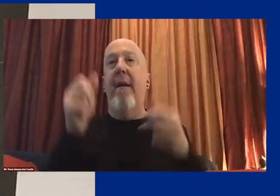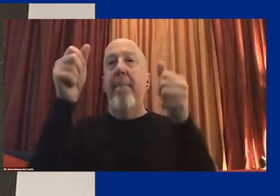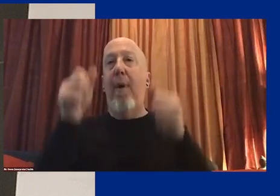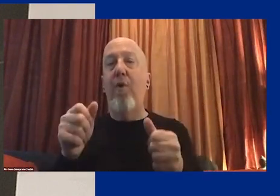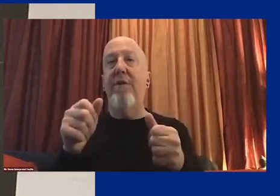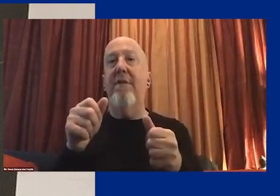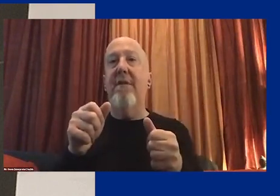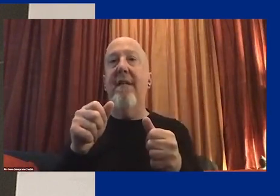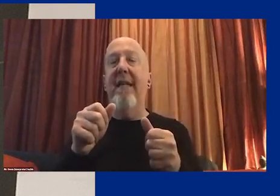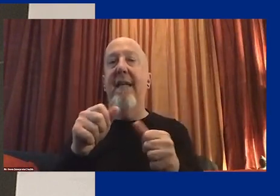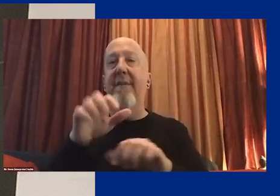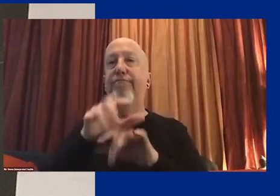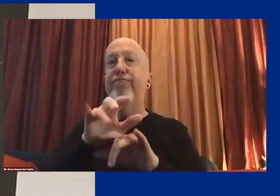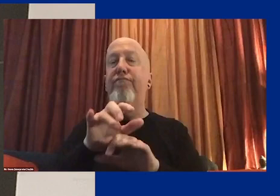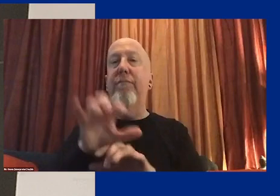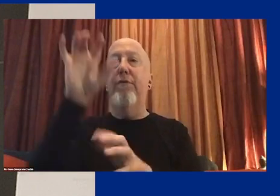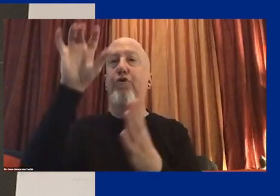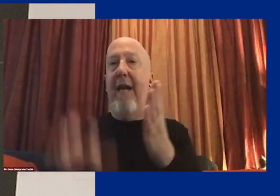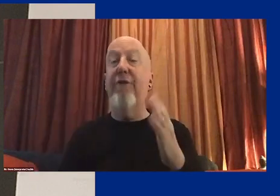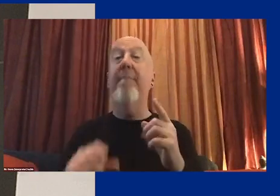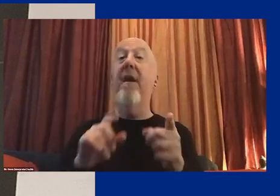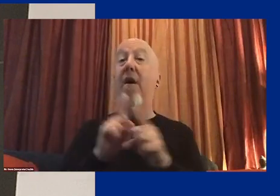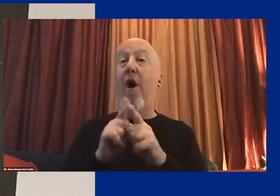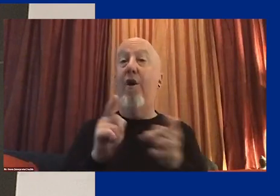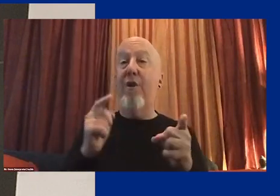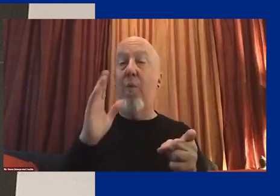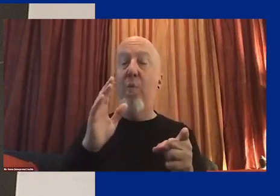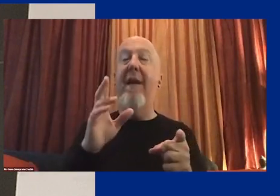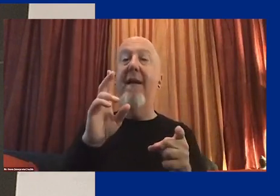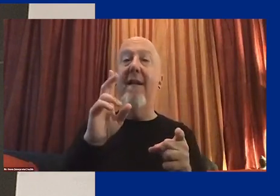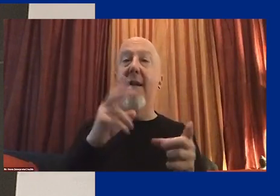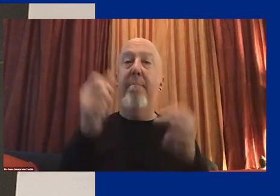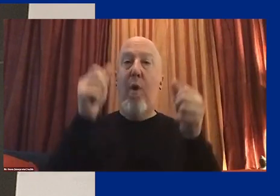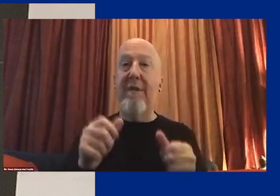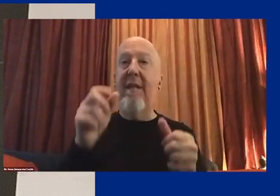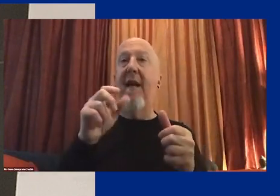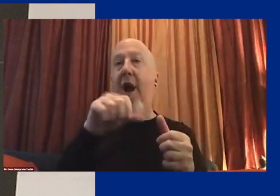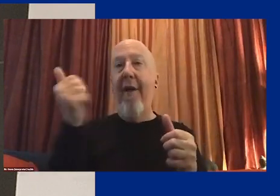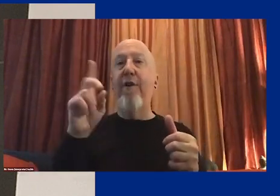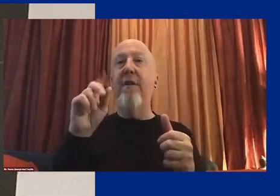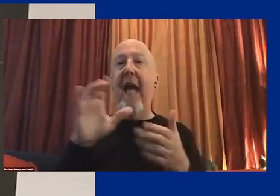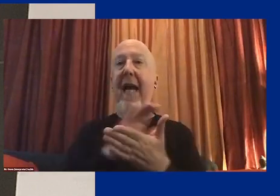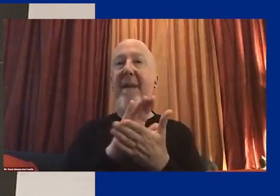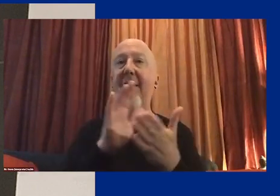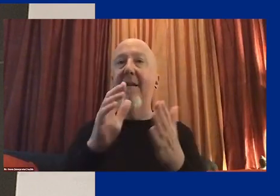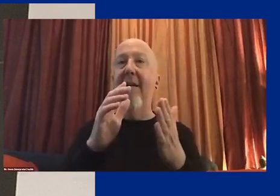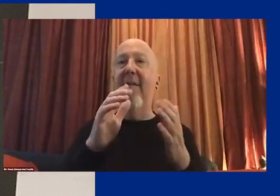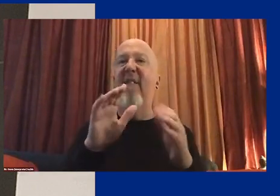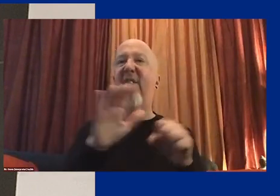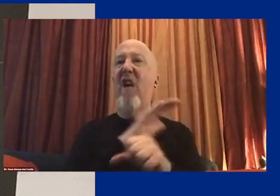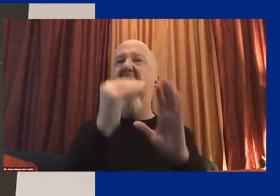out a document that has links to all of the resources that have been mentioned. And you can always,